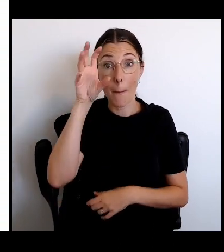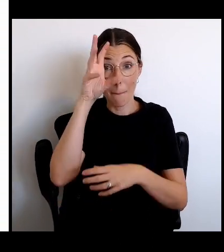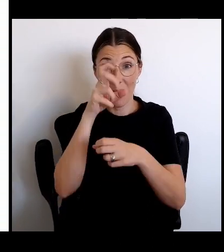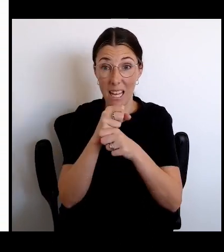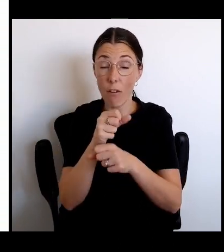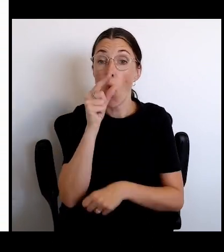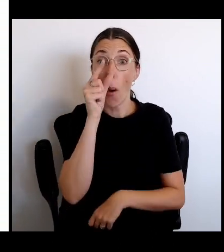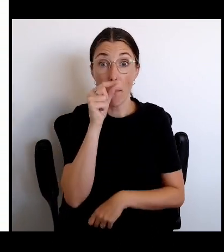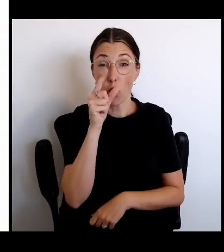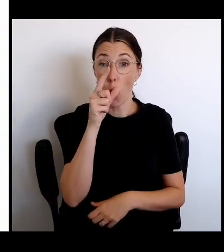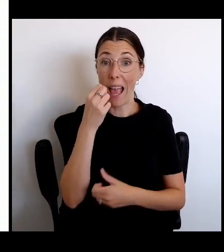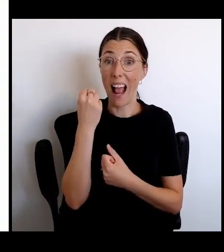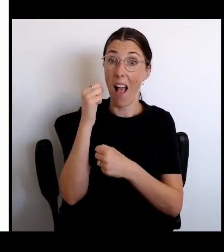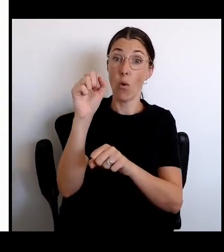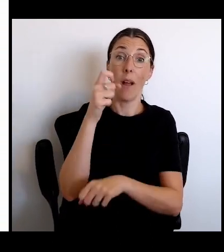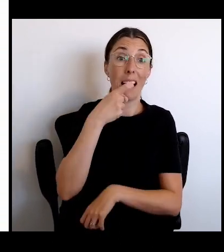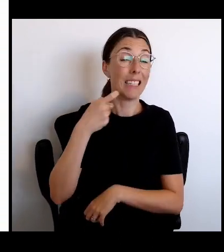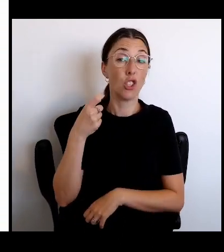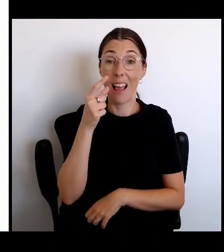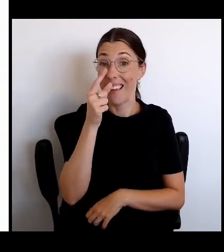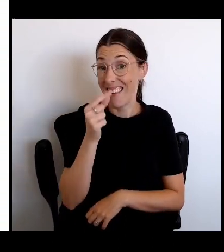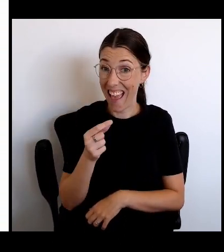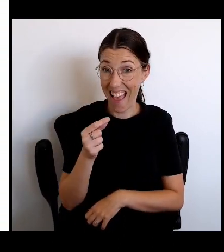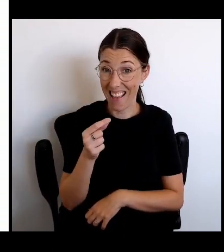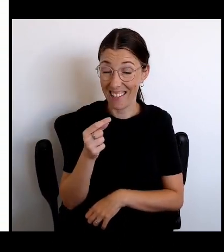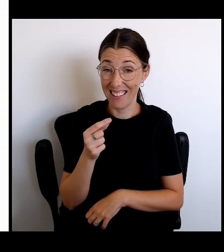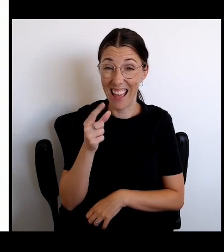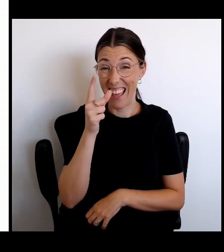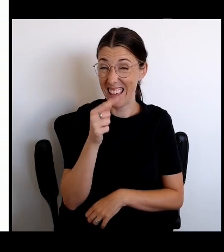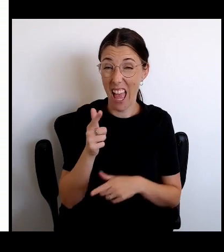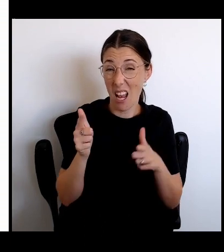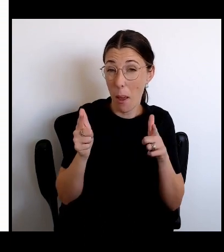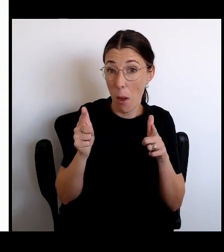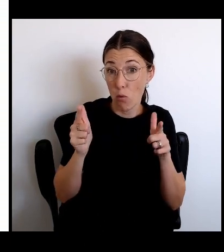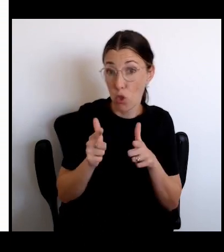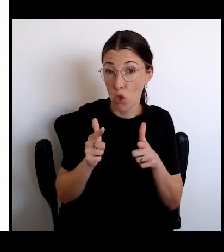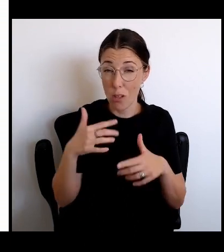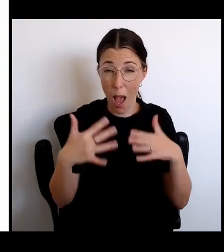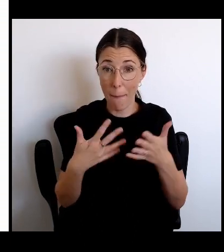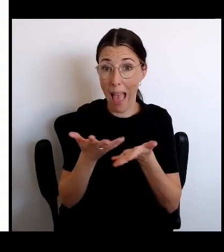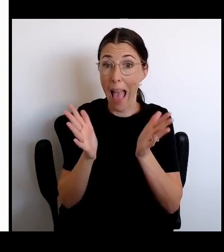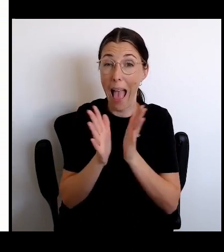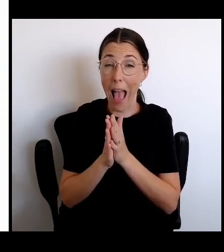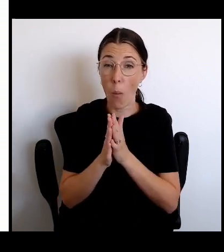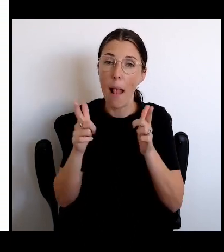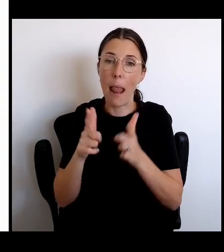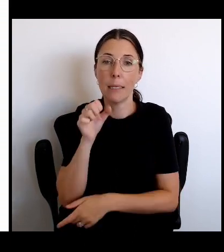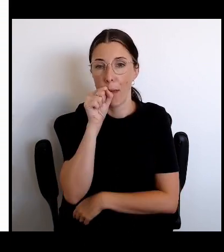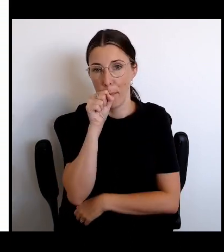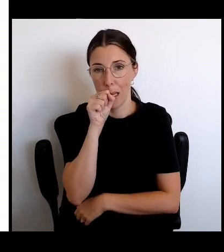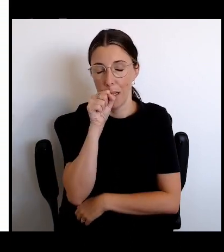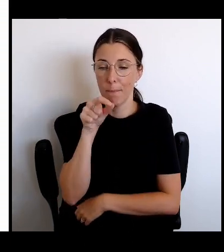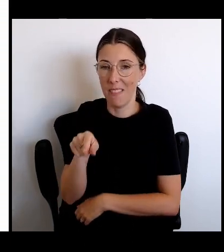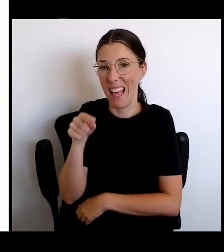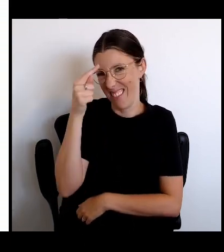addiction by vaping very little. So this is a group that we want to strengthen that opinion that